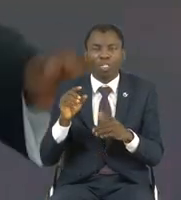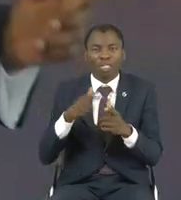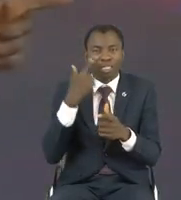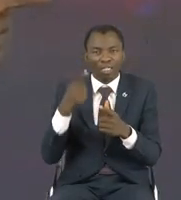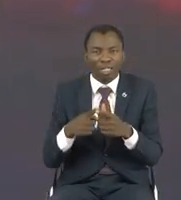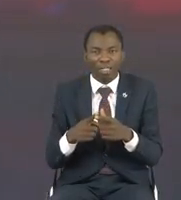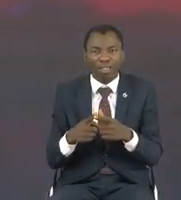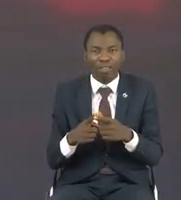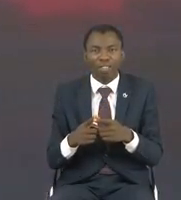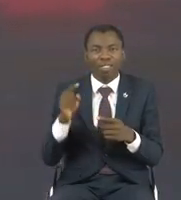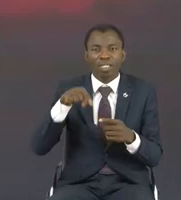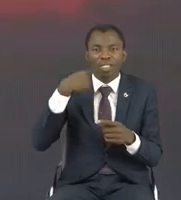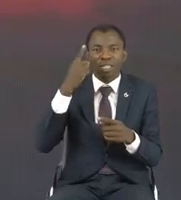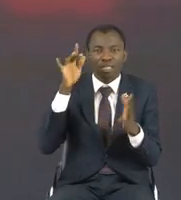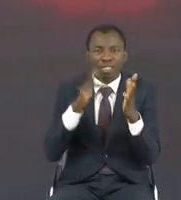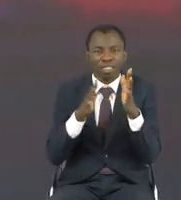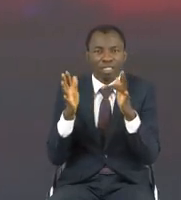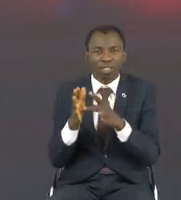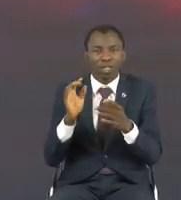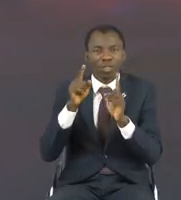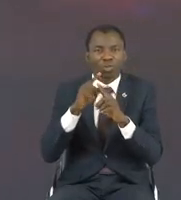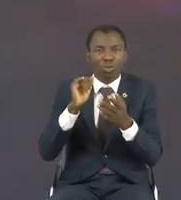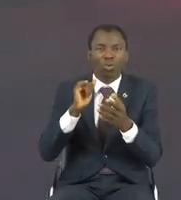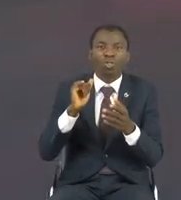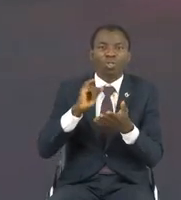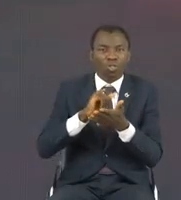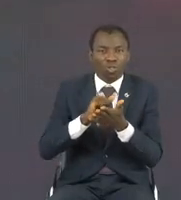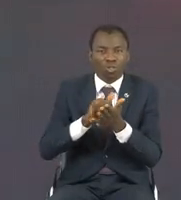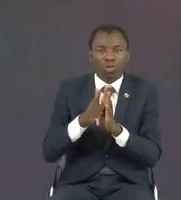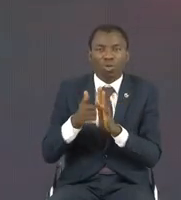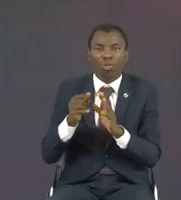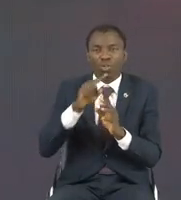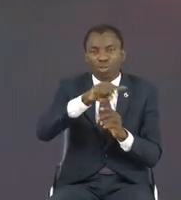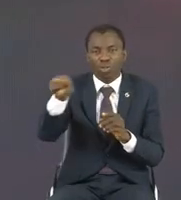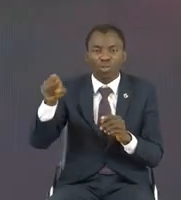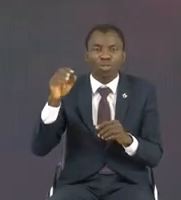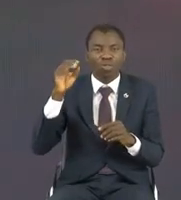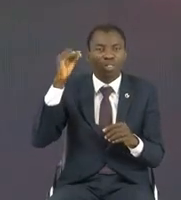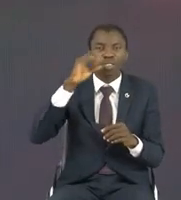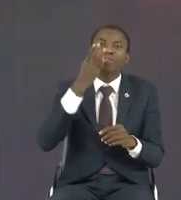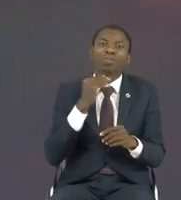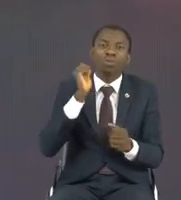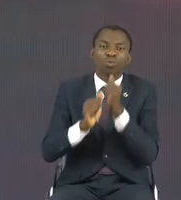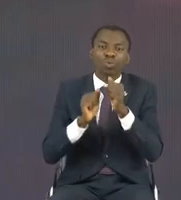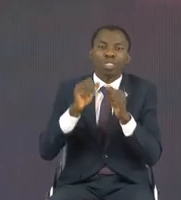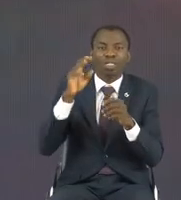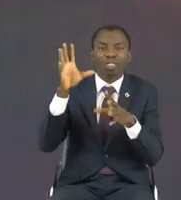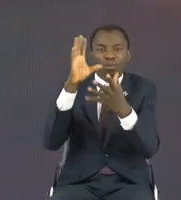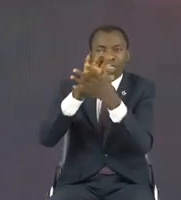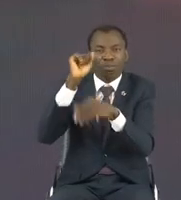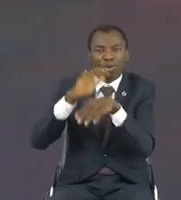said Jesus to those Jews which believed on him, if